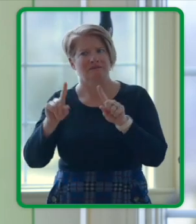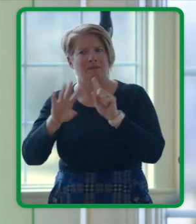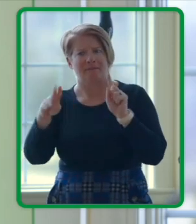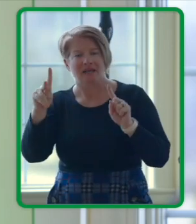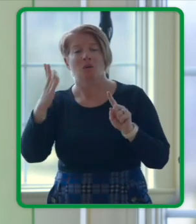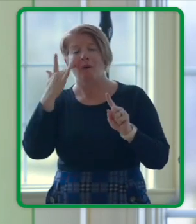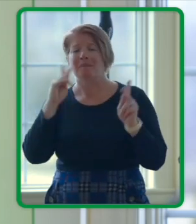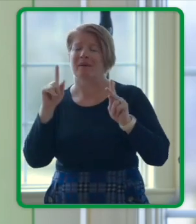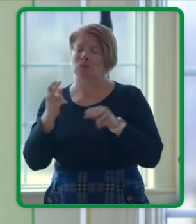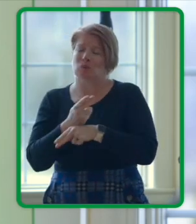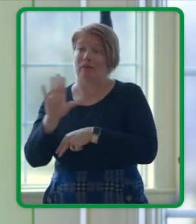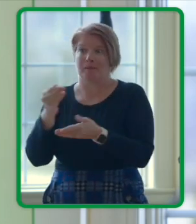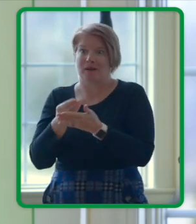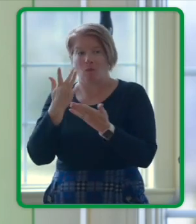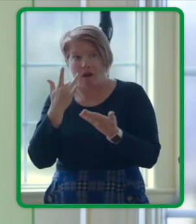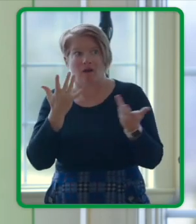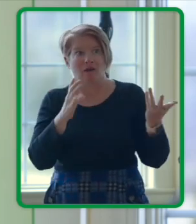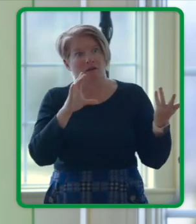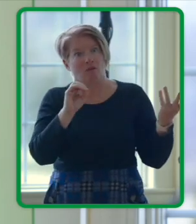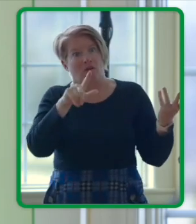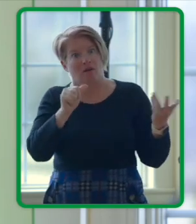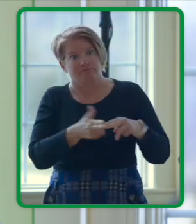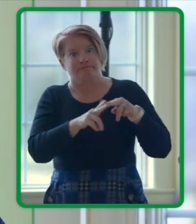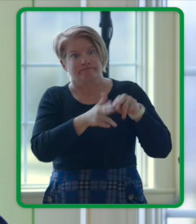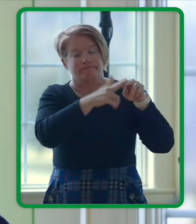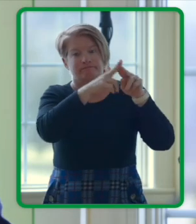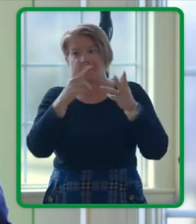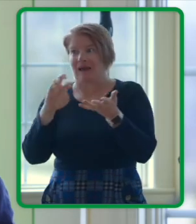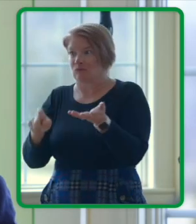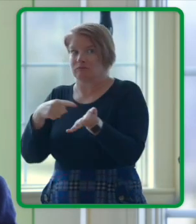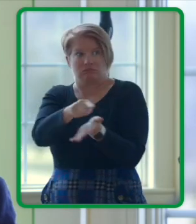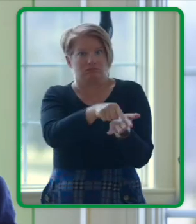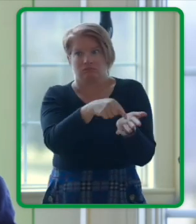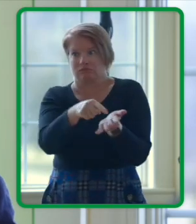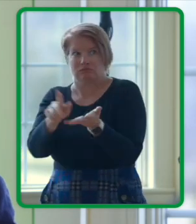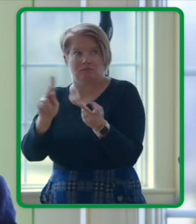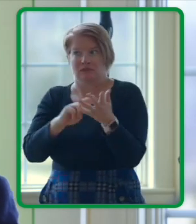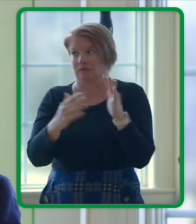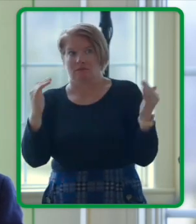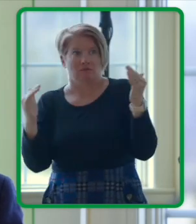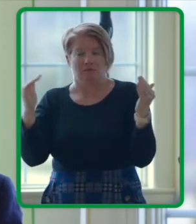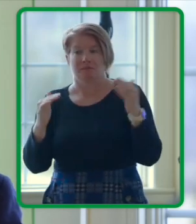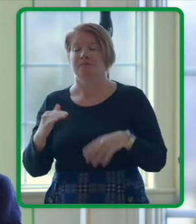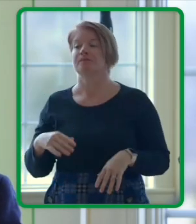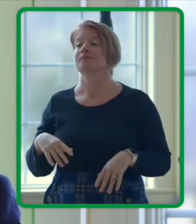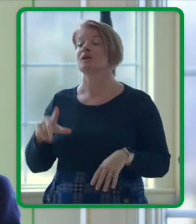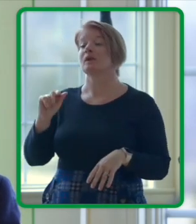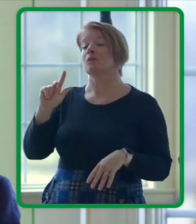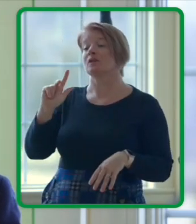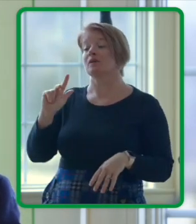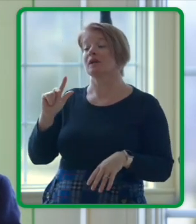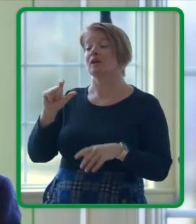living costs. At the end of 2023, Greylock deposit balances equaled $1.37